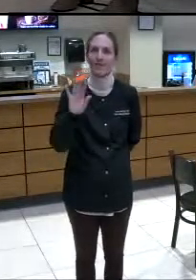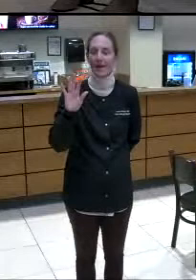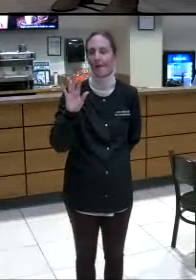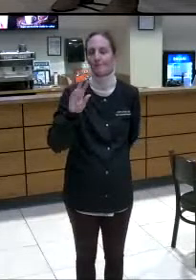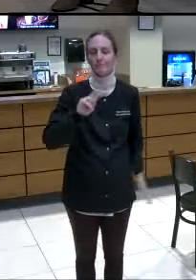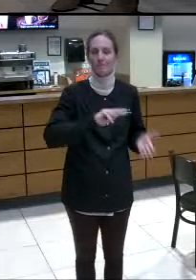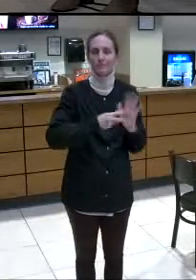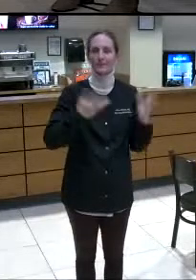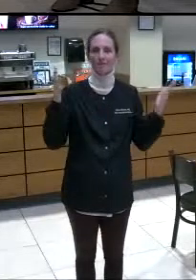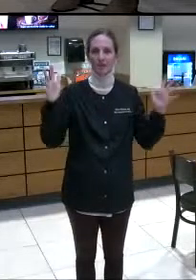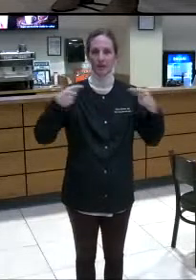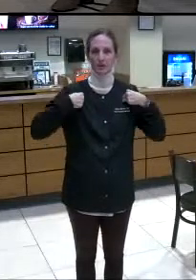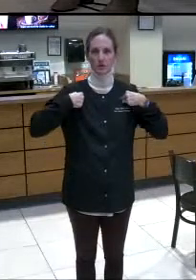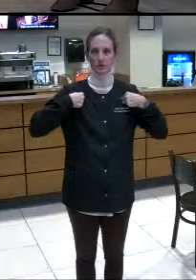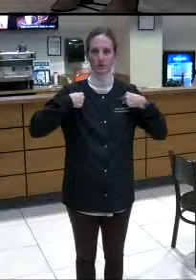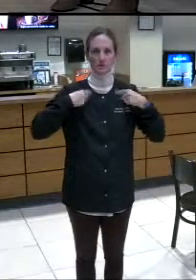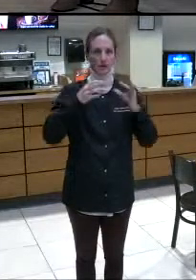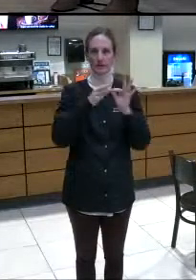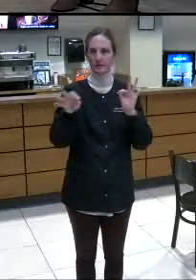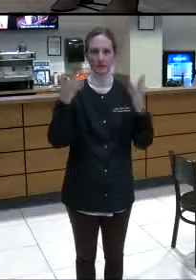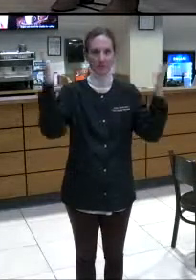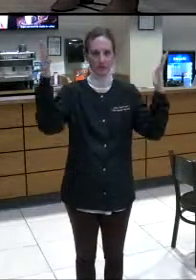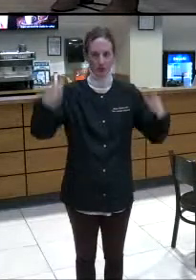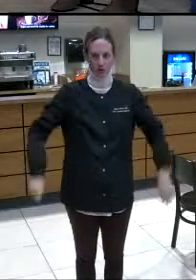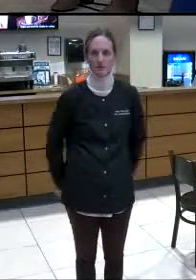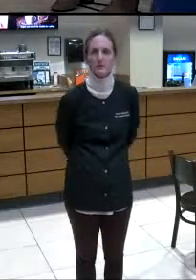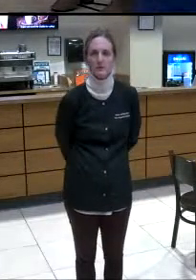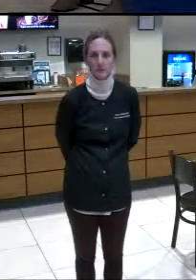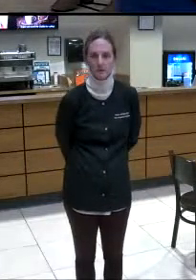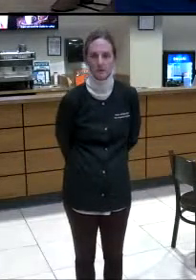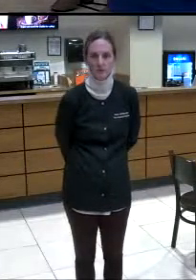their sentence. Are there any questions?